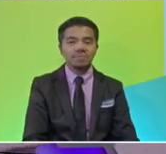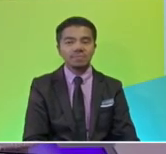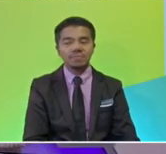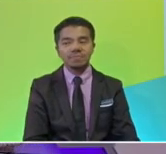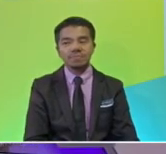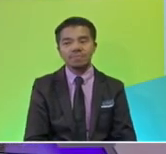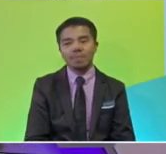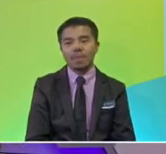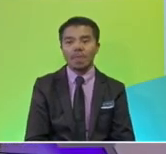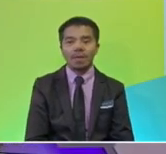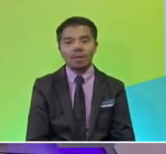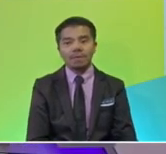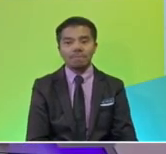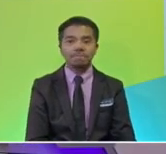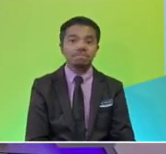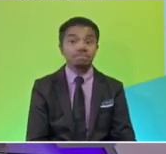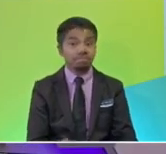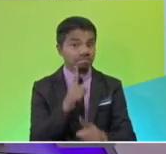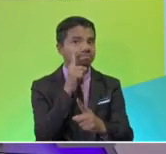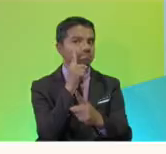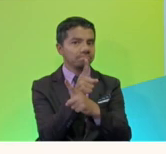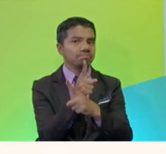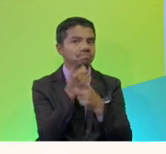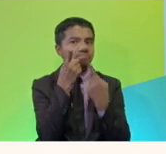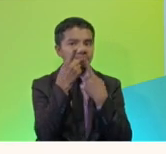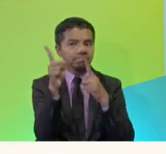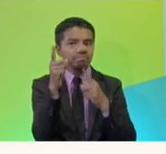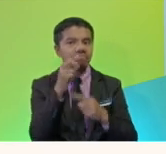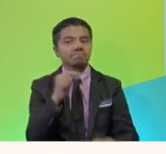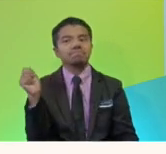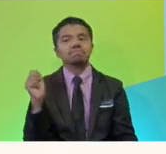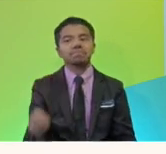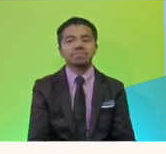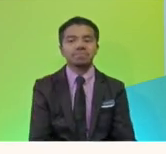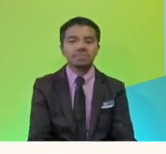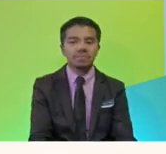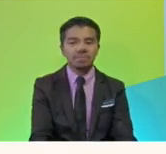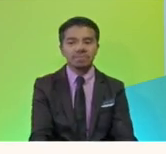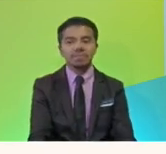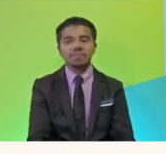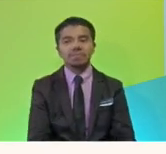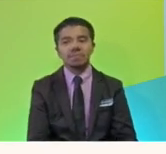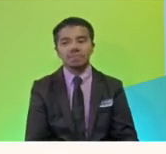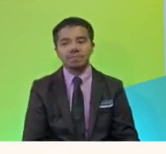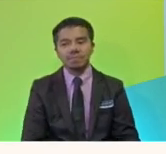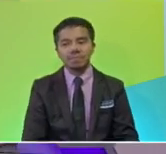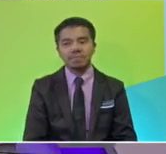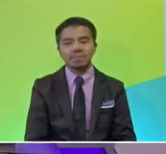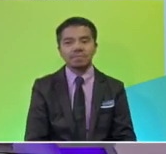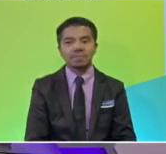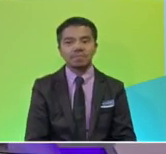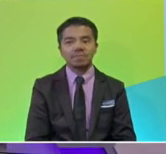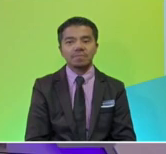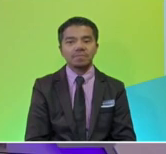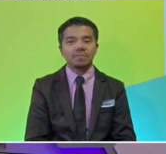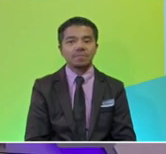job. Yeah, it's true. In this picture, the boy is not in the sea, but the boy is in the pool. Okay, let's